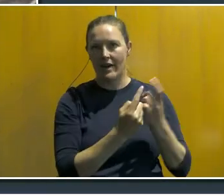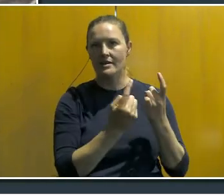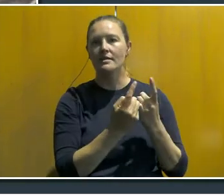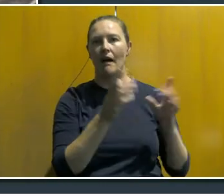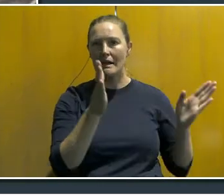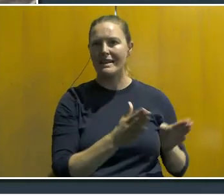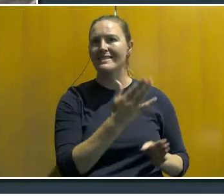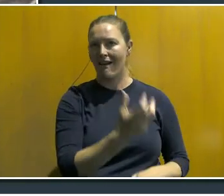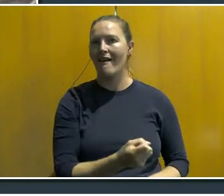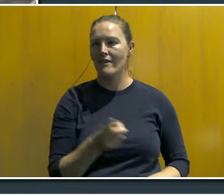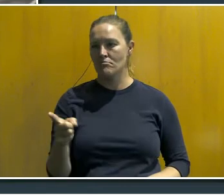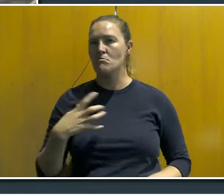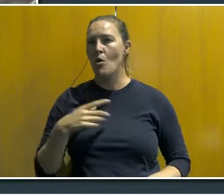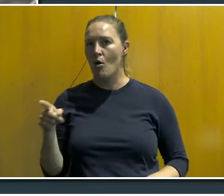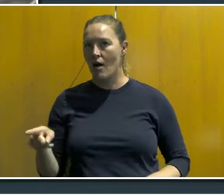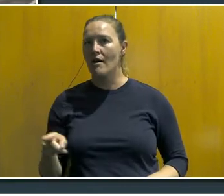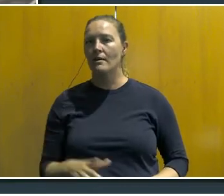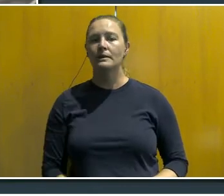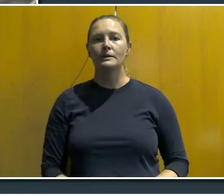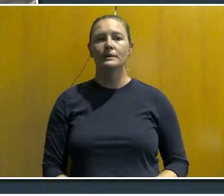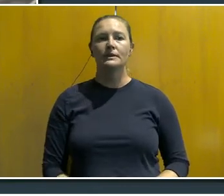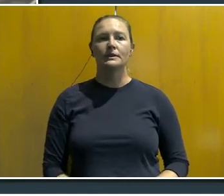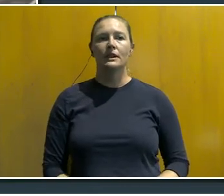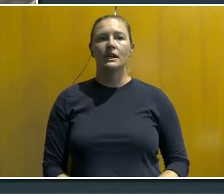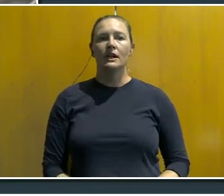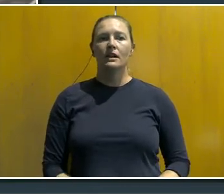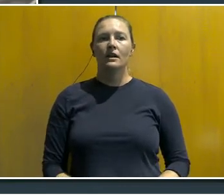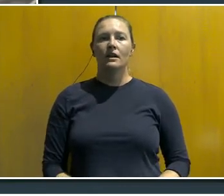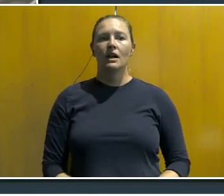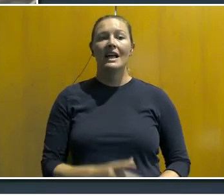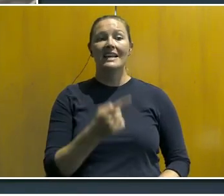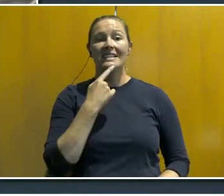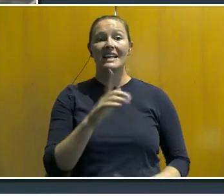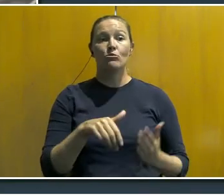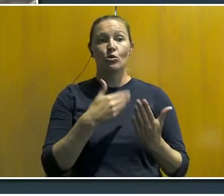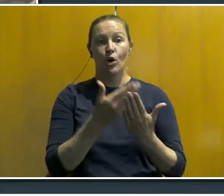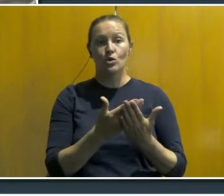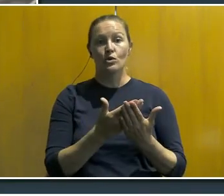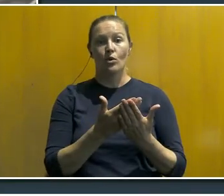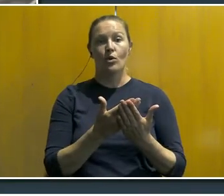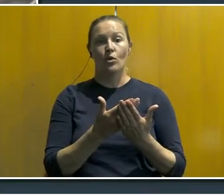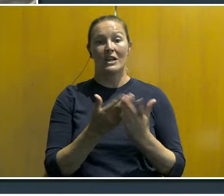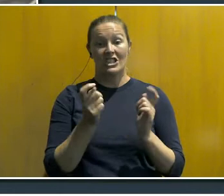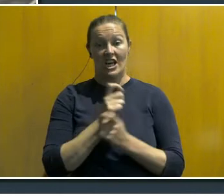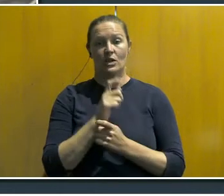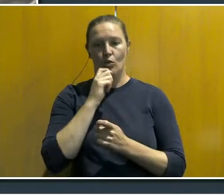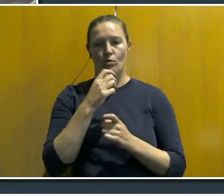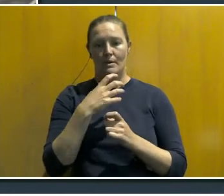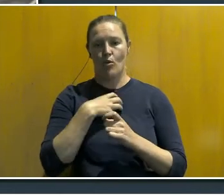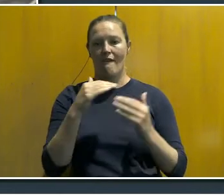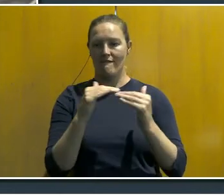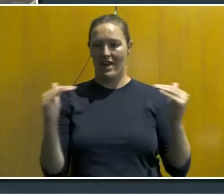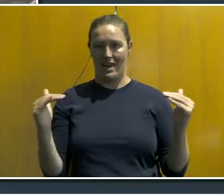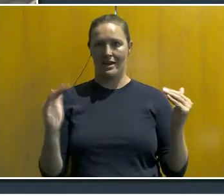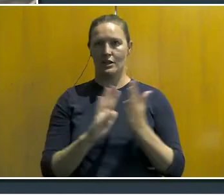We were told the proposal to change it was to make it fairer for everyone, so that we